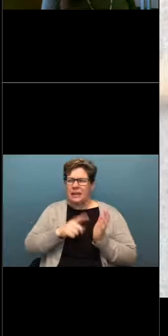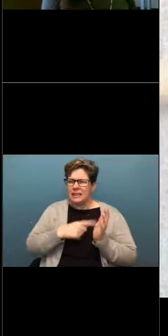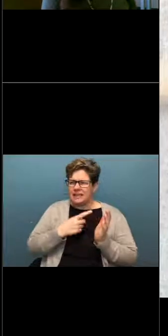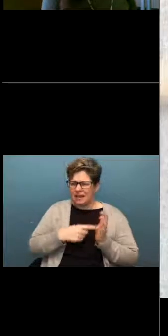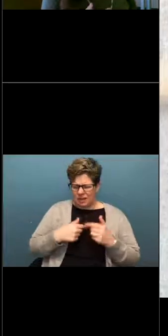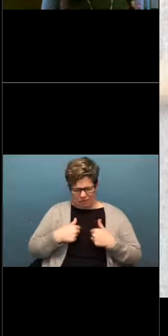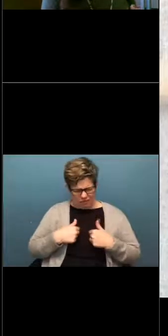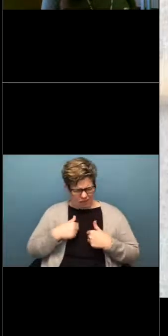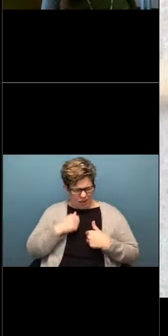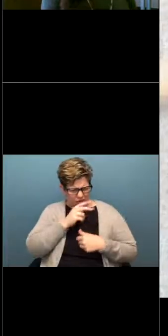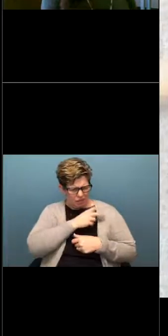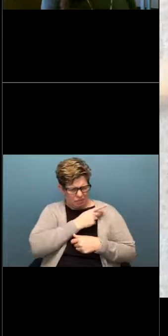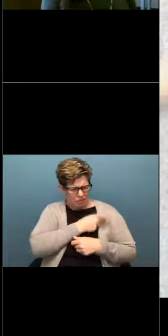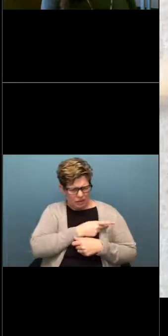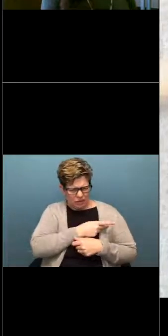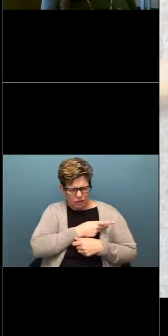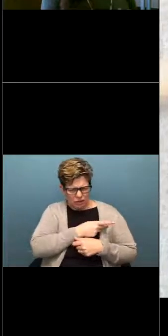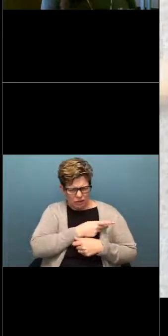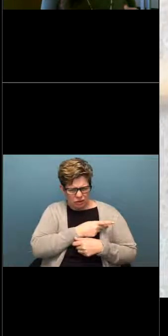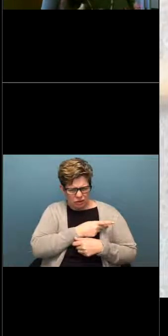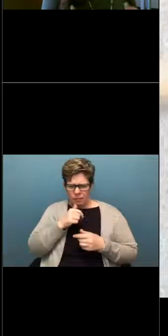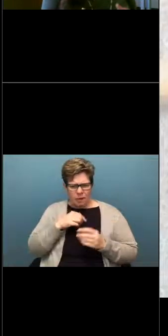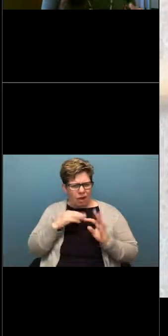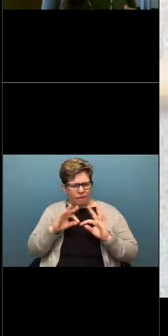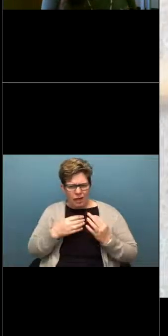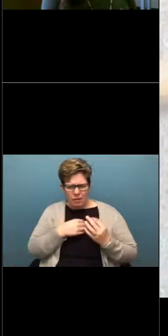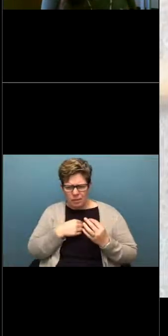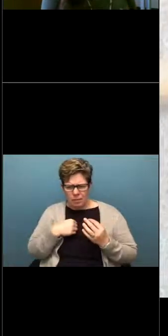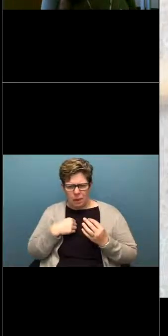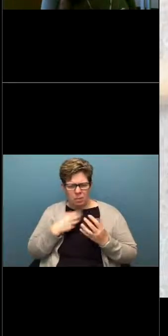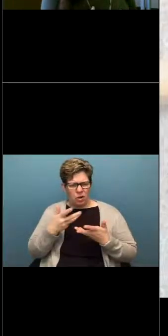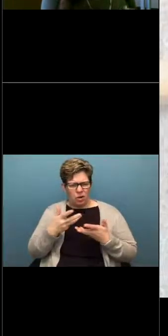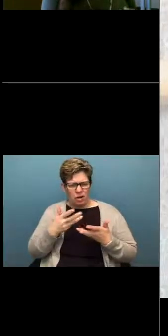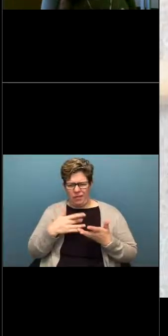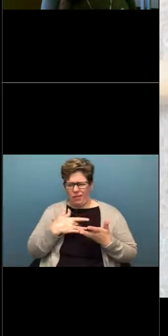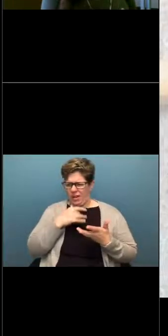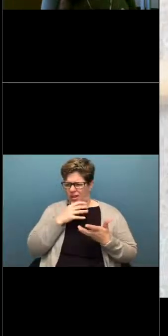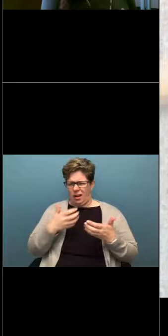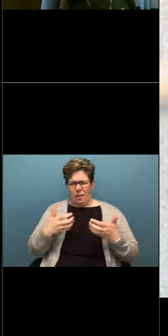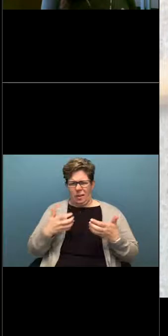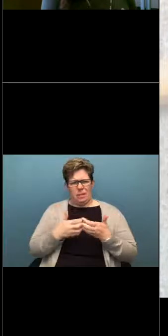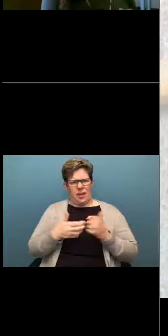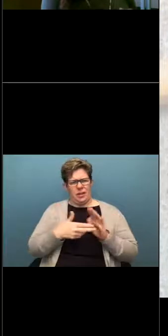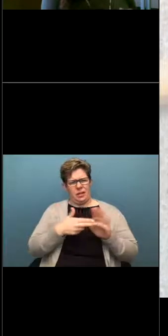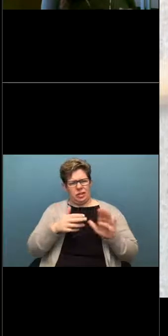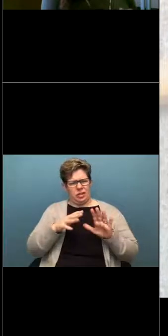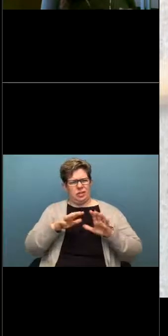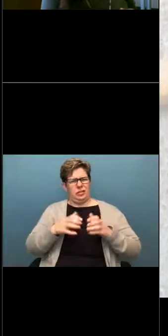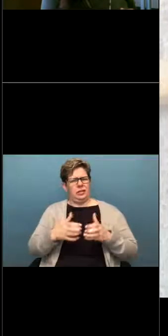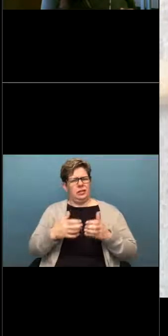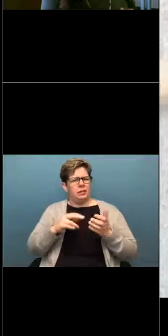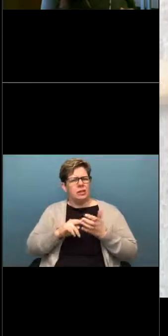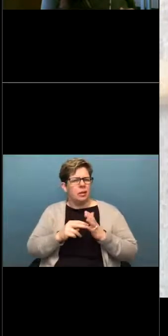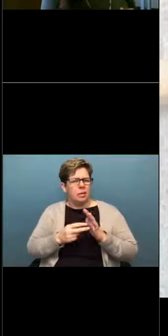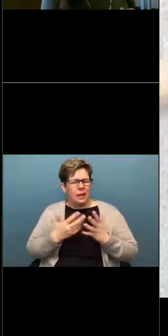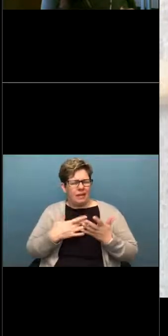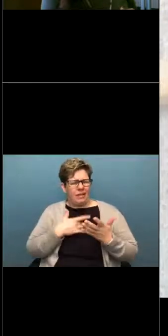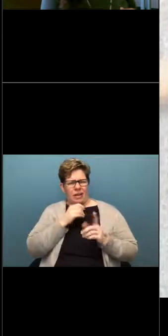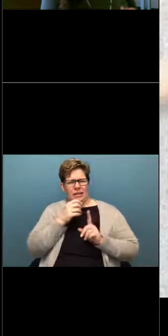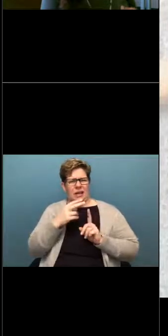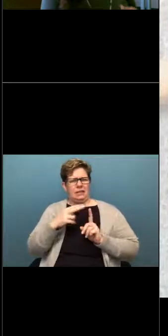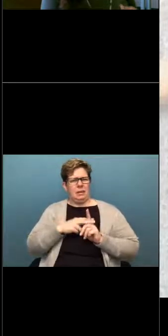describe you, and sometimes family might not quite fit into your terminology this evening either,